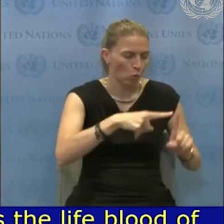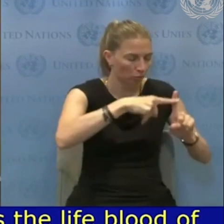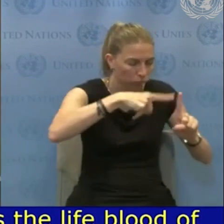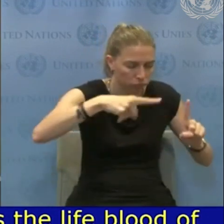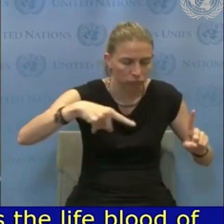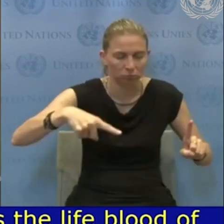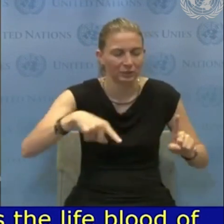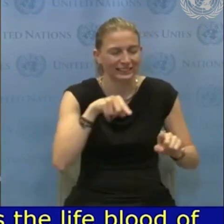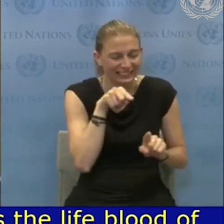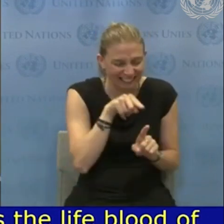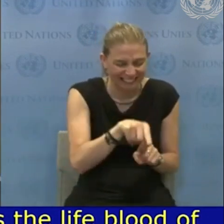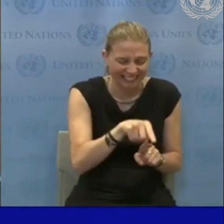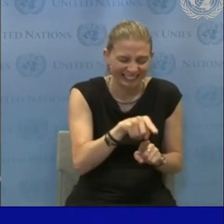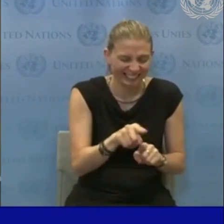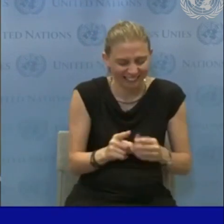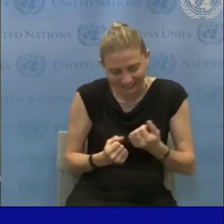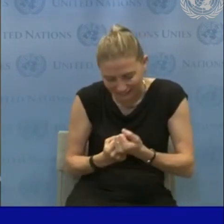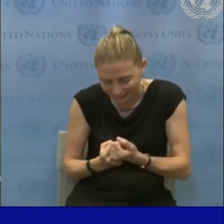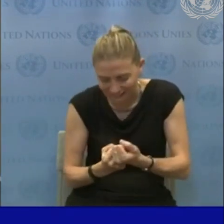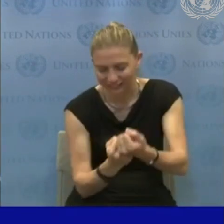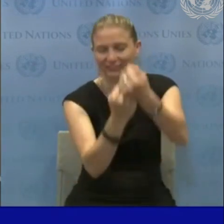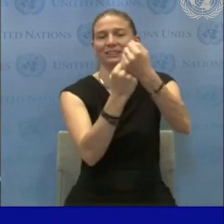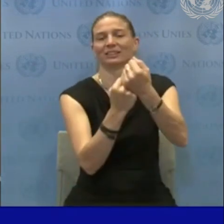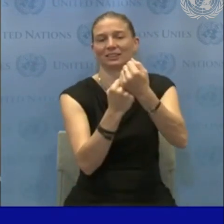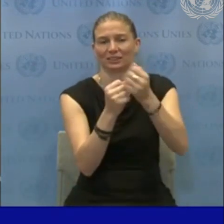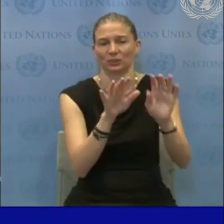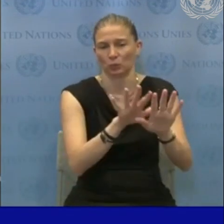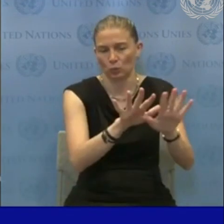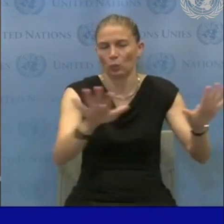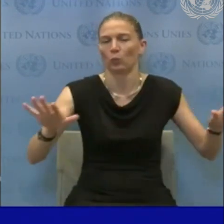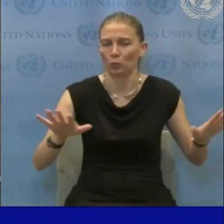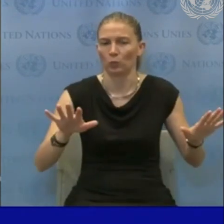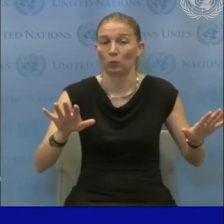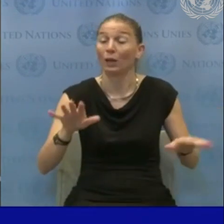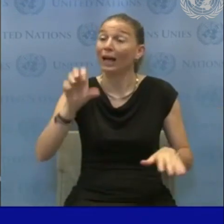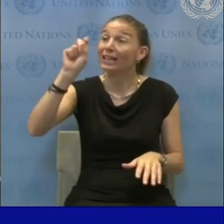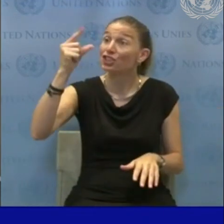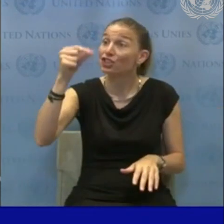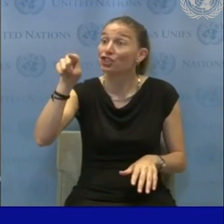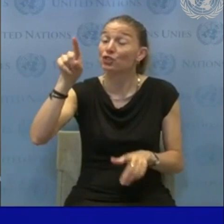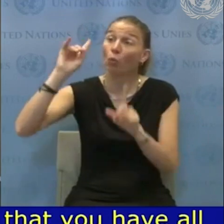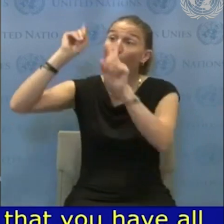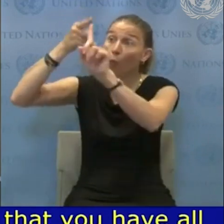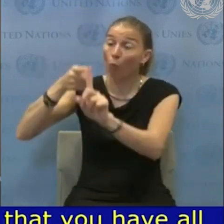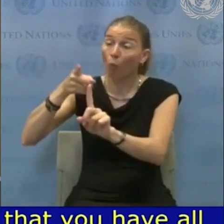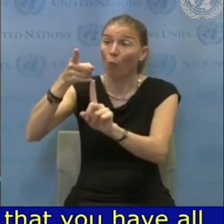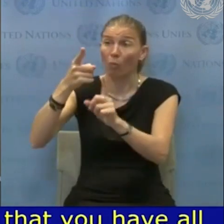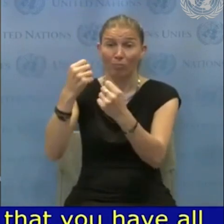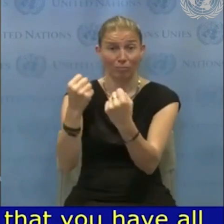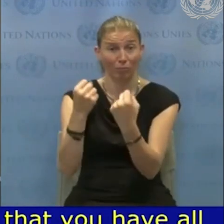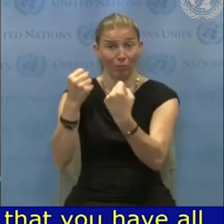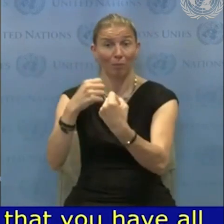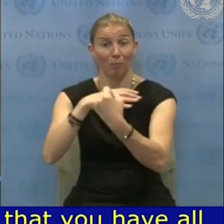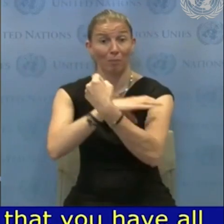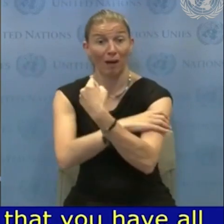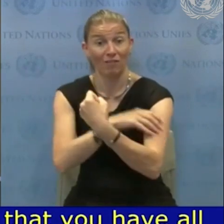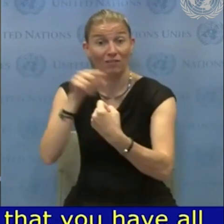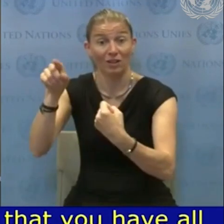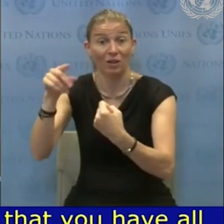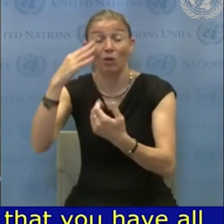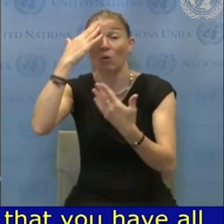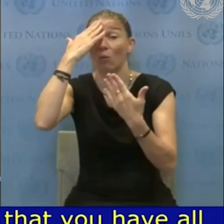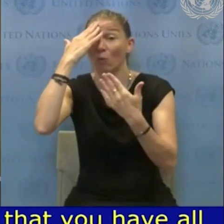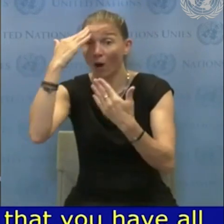on progress that makes the goals so powerful as an instrument of change. The data which is collected